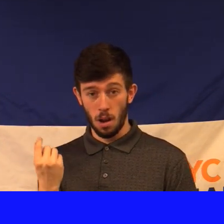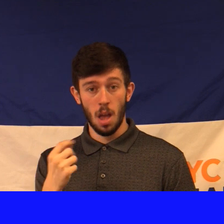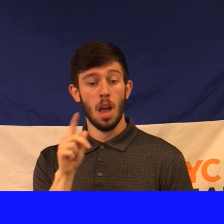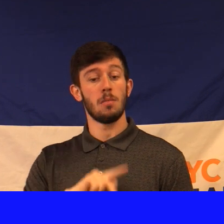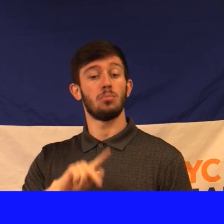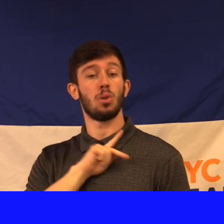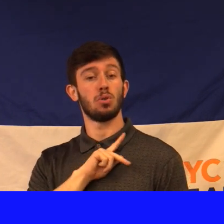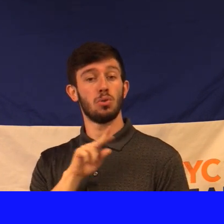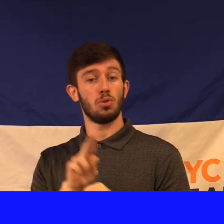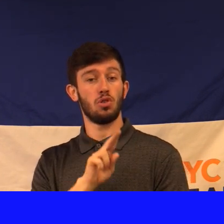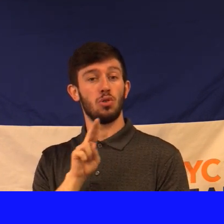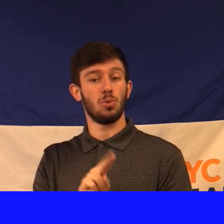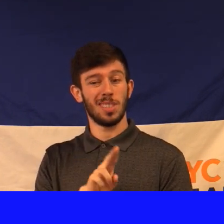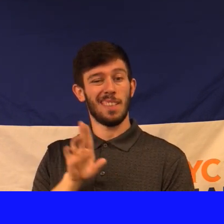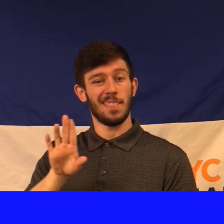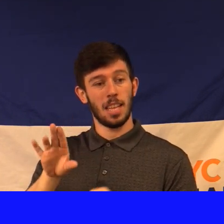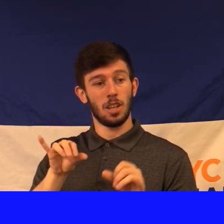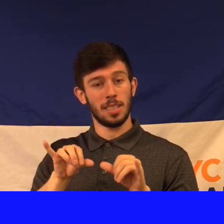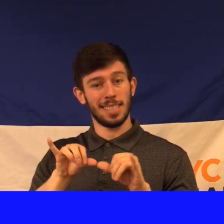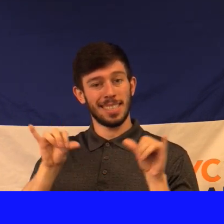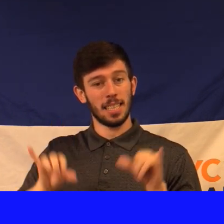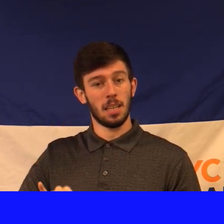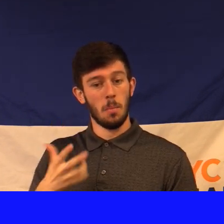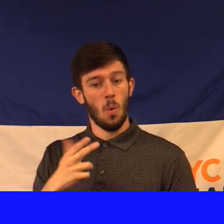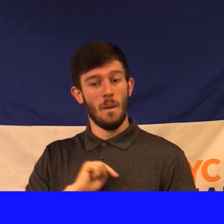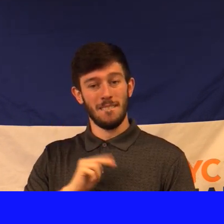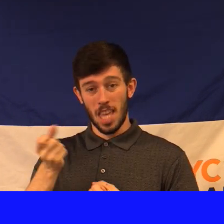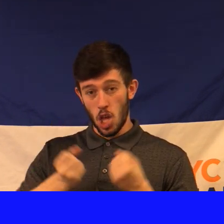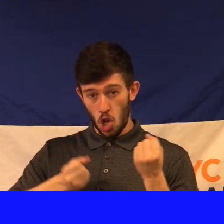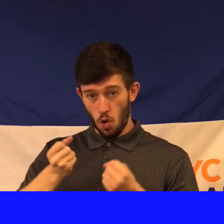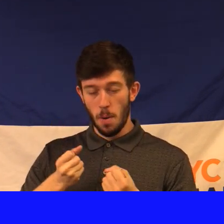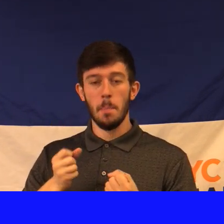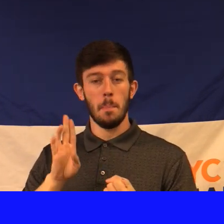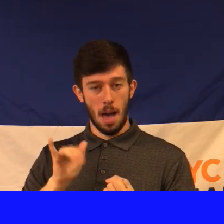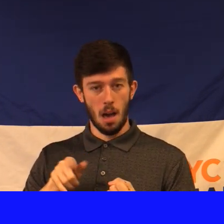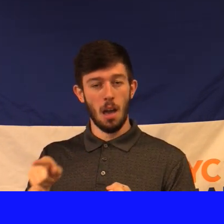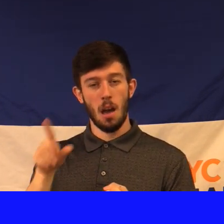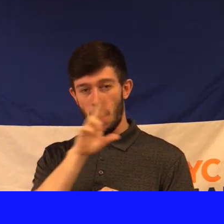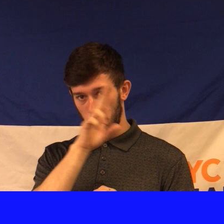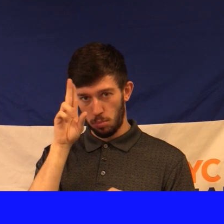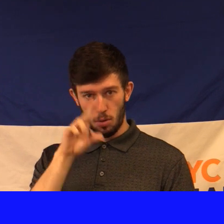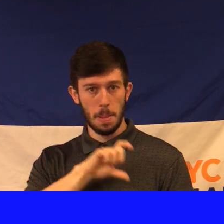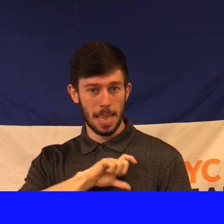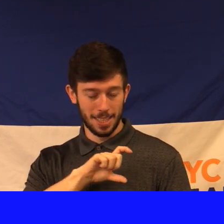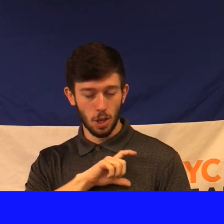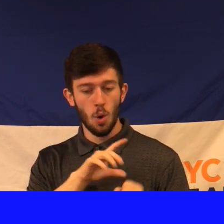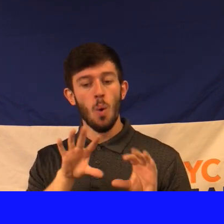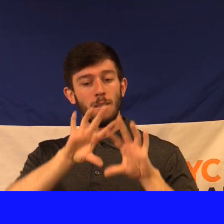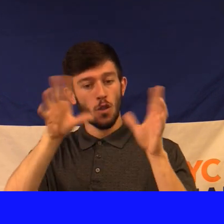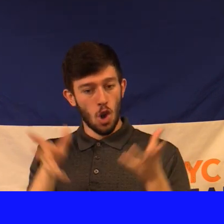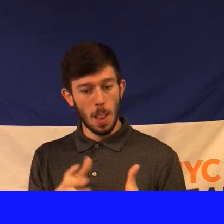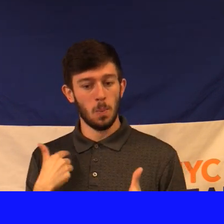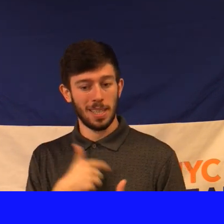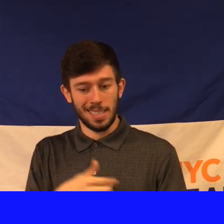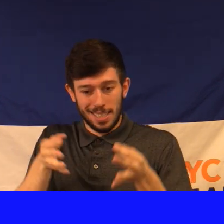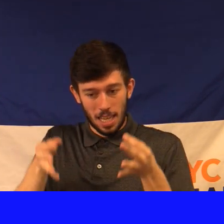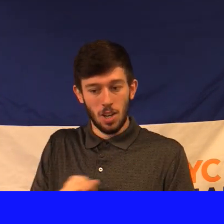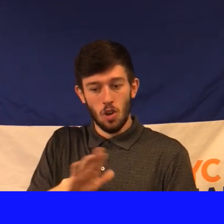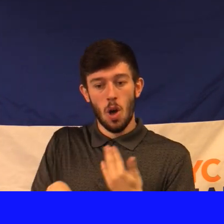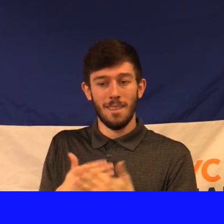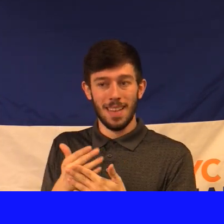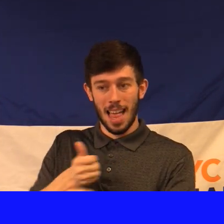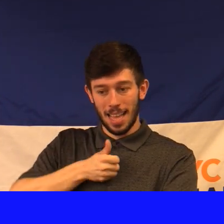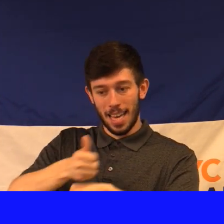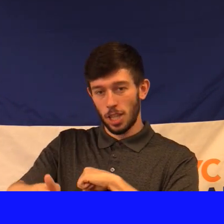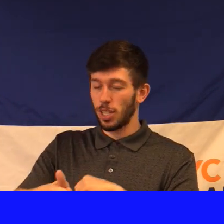personal usage of a system-owned vehicle by hospital police. Overall, we concluded that all of the allegations